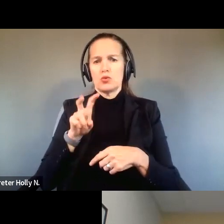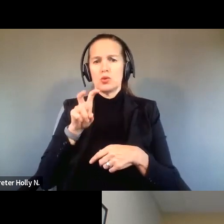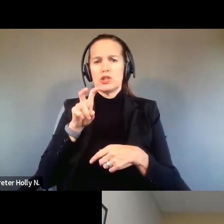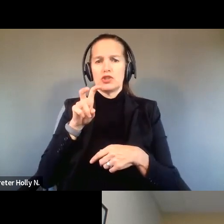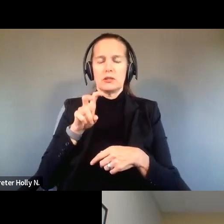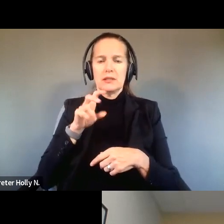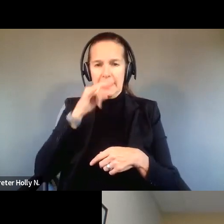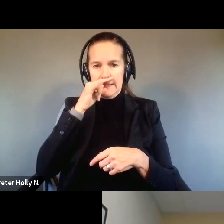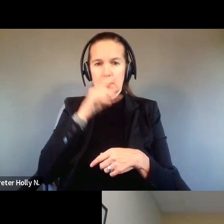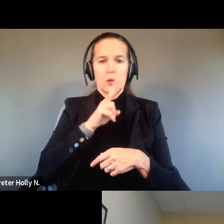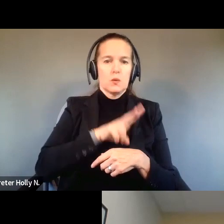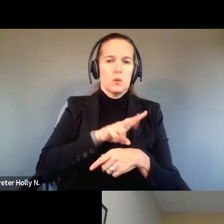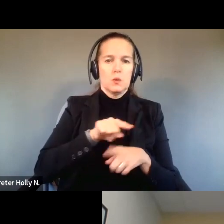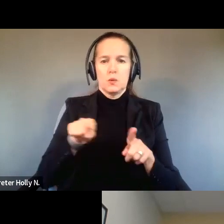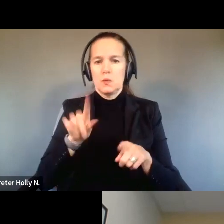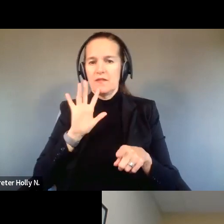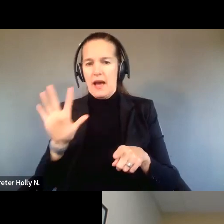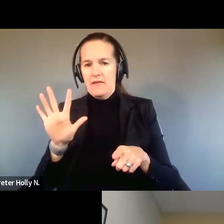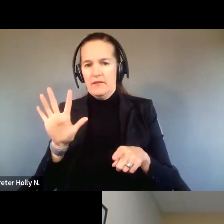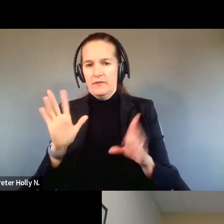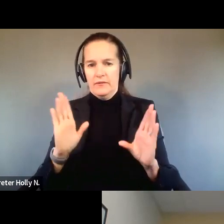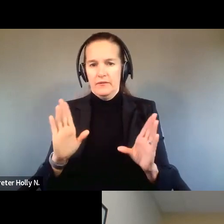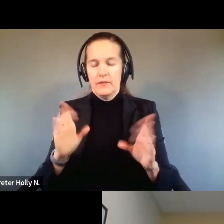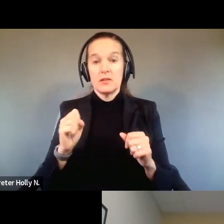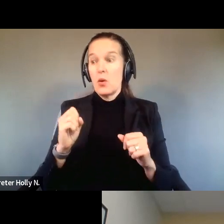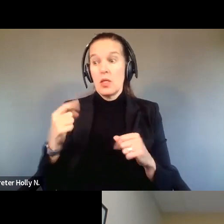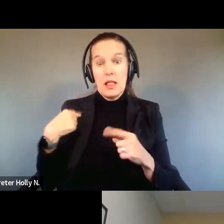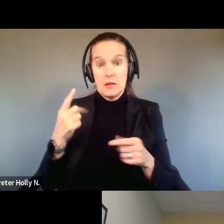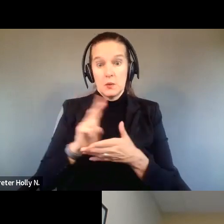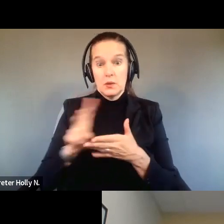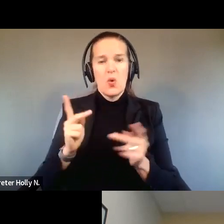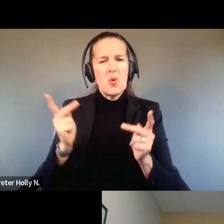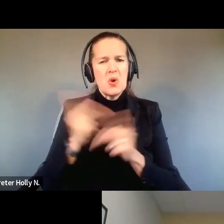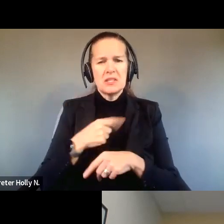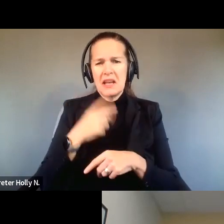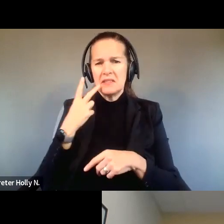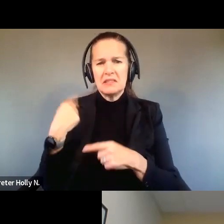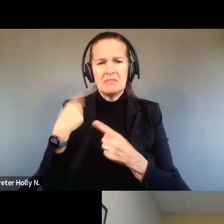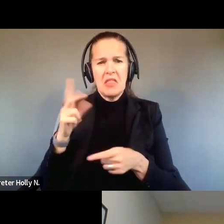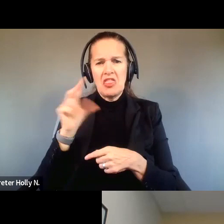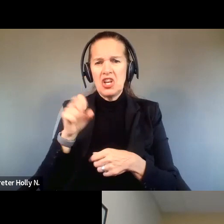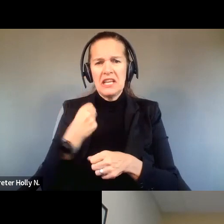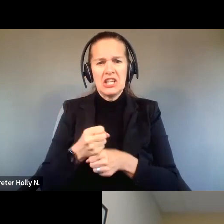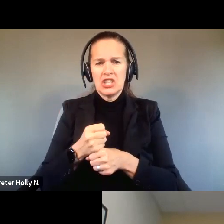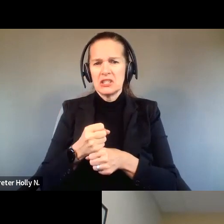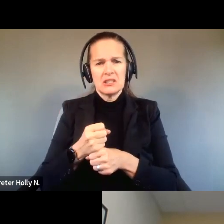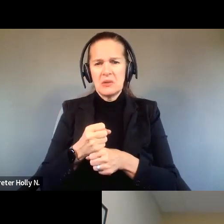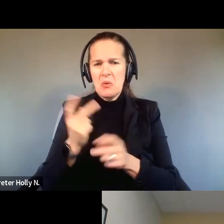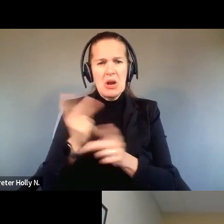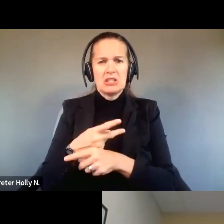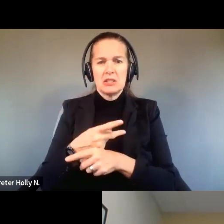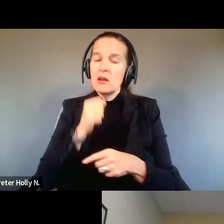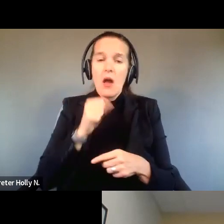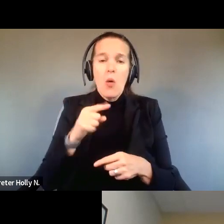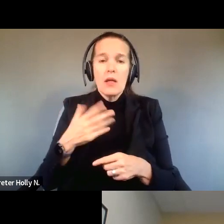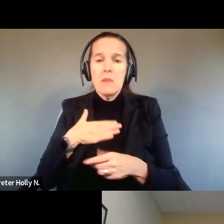to 5-year-olds. She says this last few weeks have been the worst I've seen in the past 30 years, and not just my schools, grade schools and